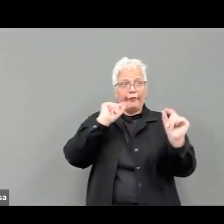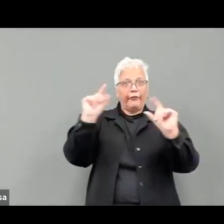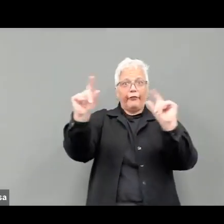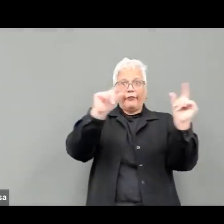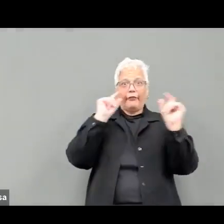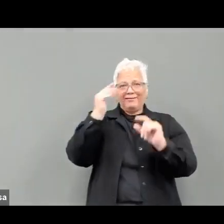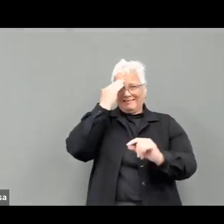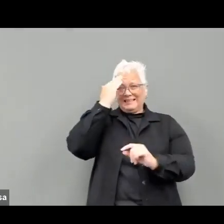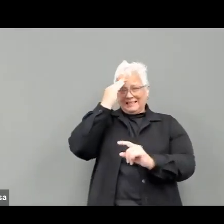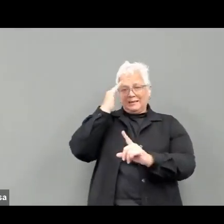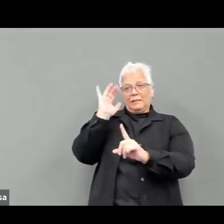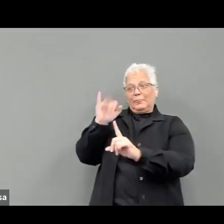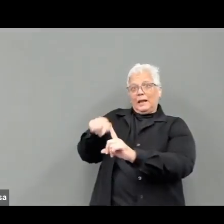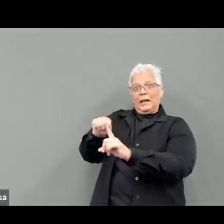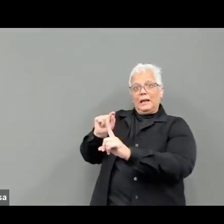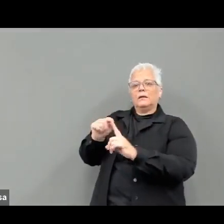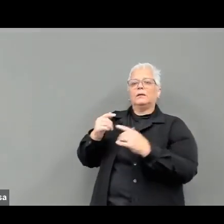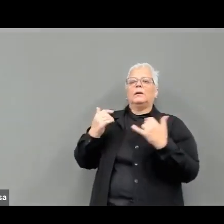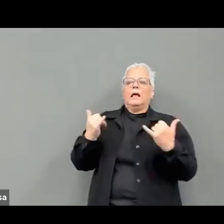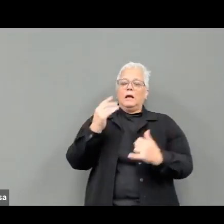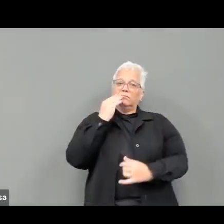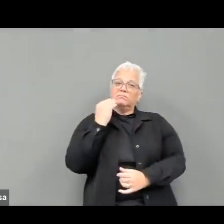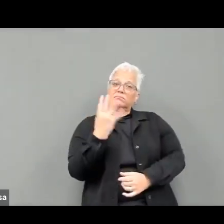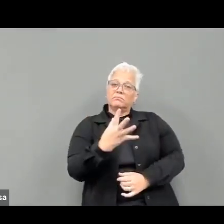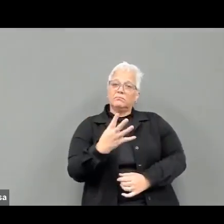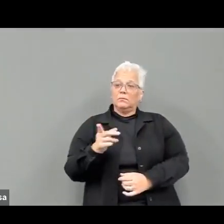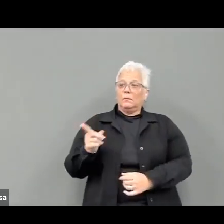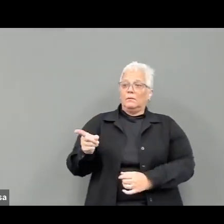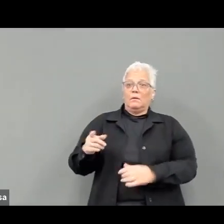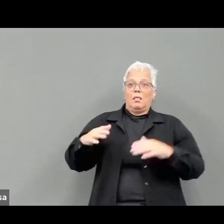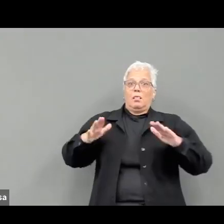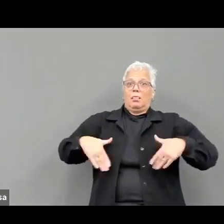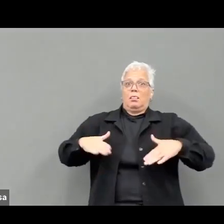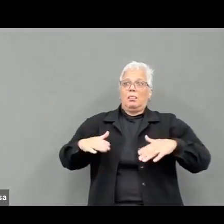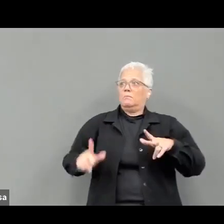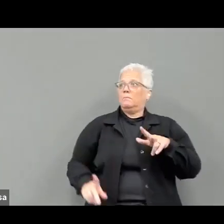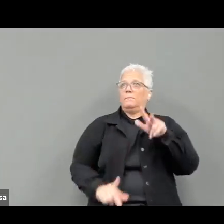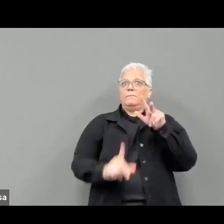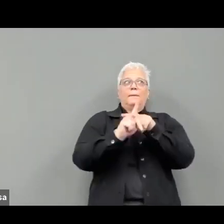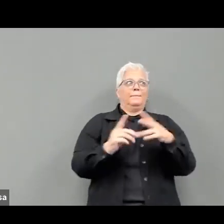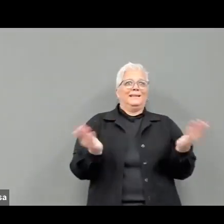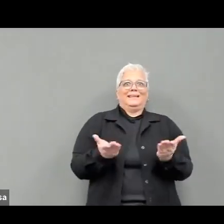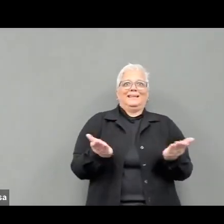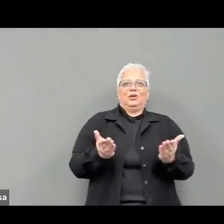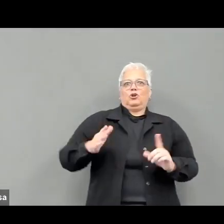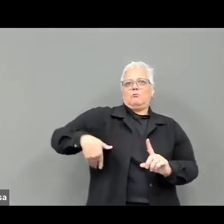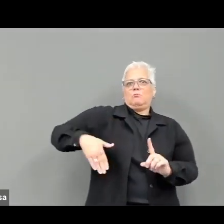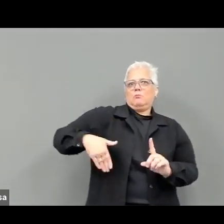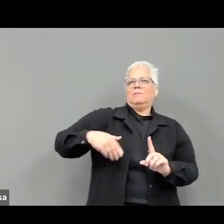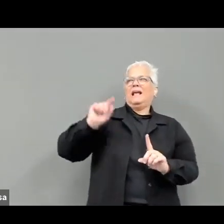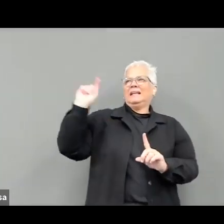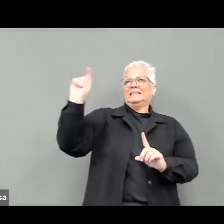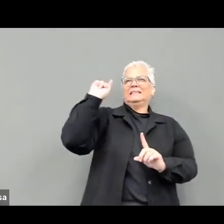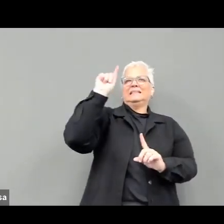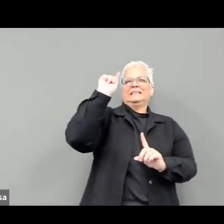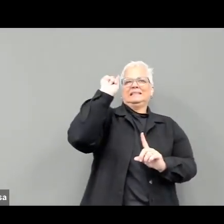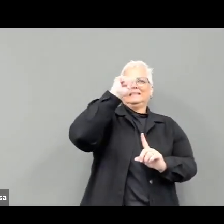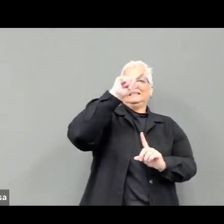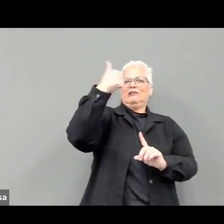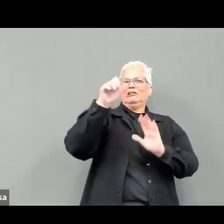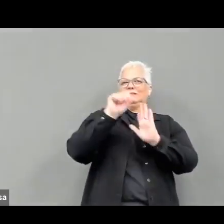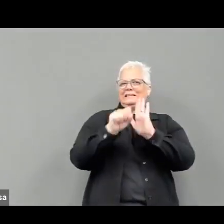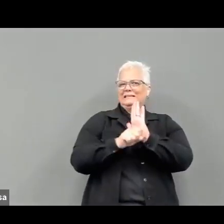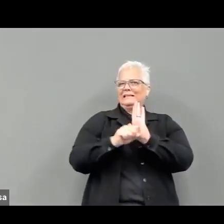of the COVID-19 virus has been confirmed by laboratory testing in Oklahoma. However, some initial test results have